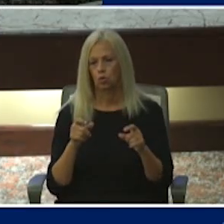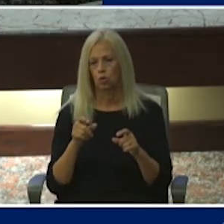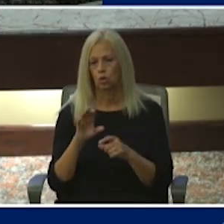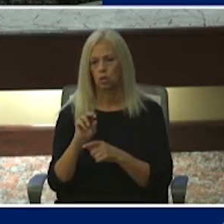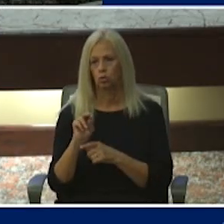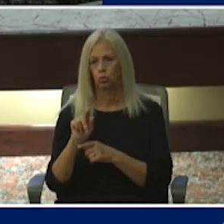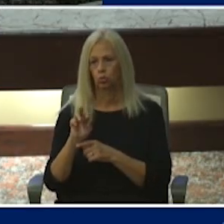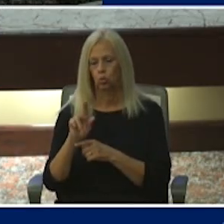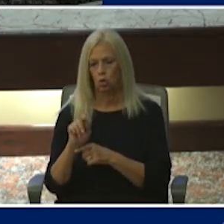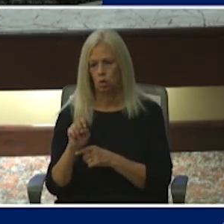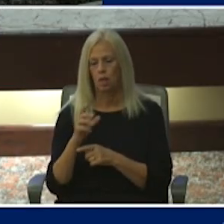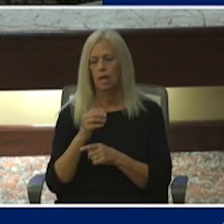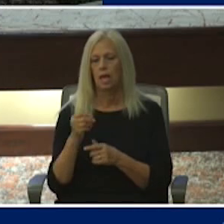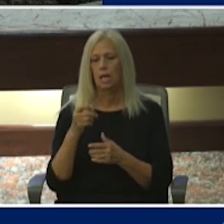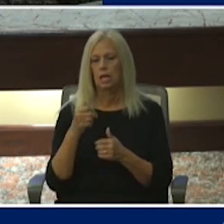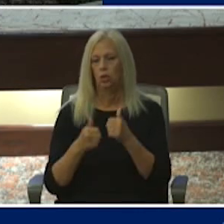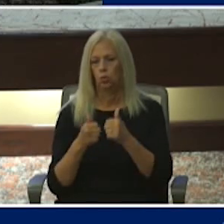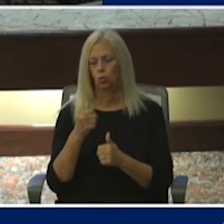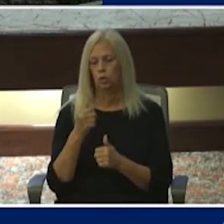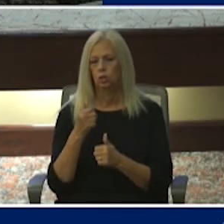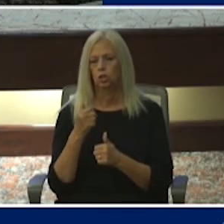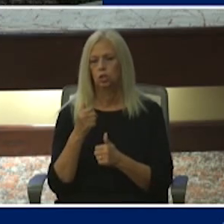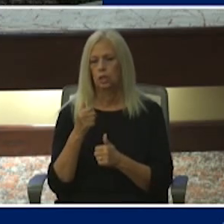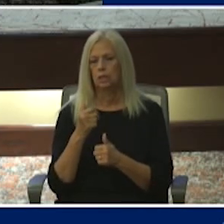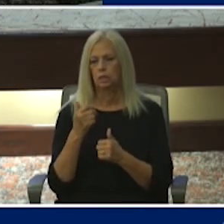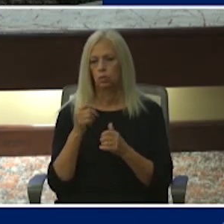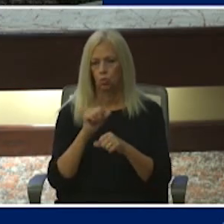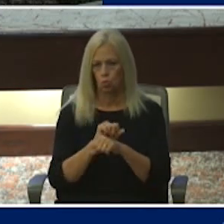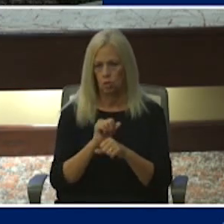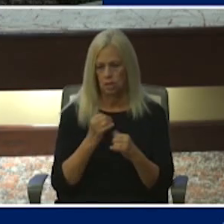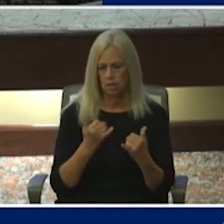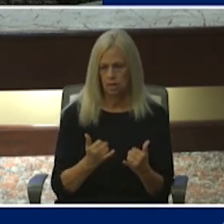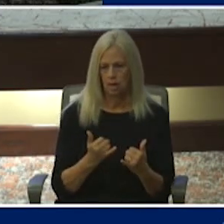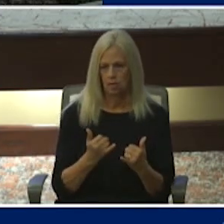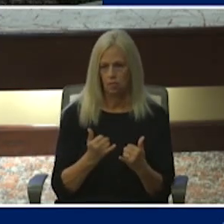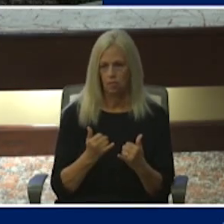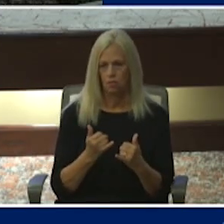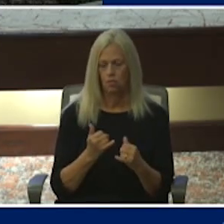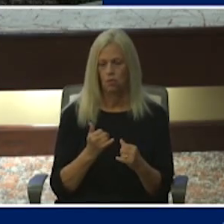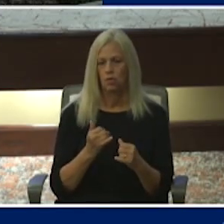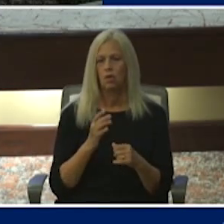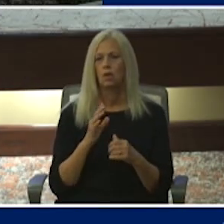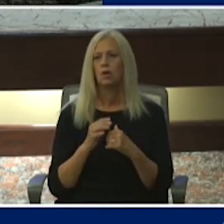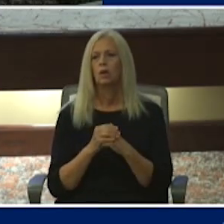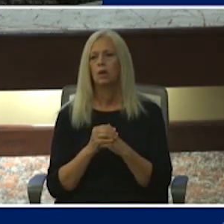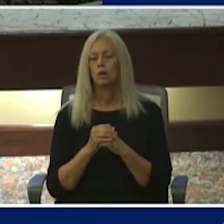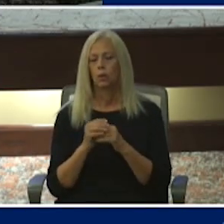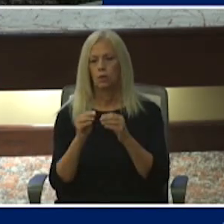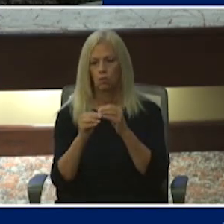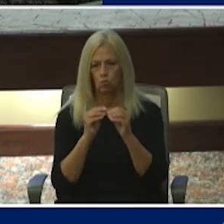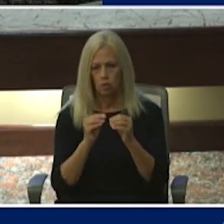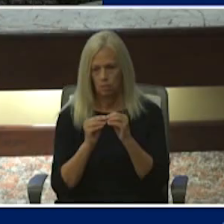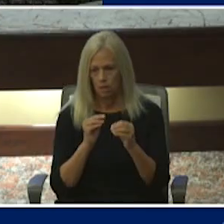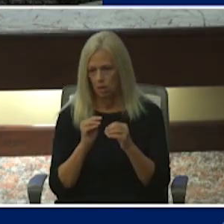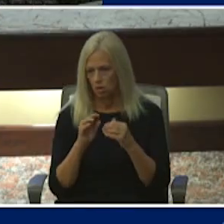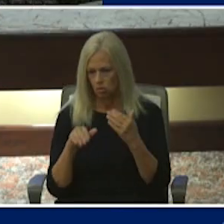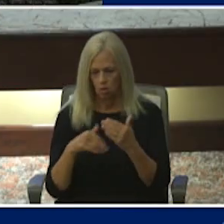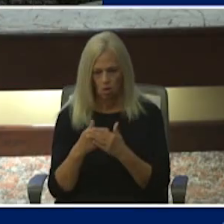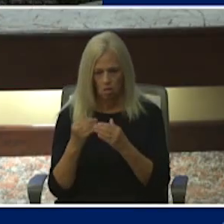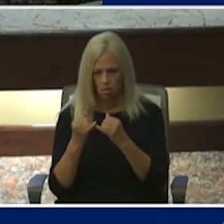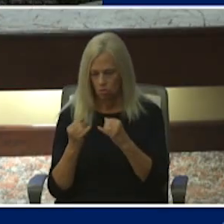working. We did verify power at all columns now. We've repaired all of the damaged conduit and